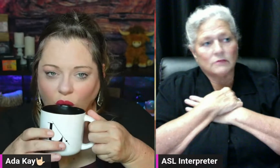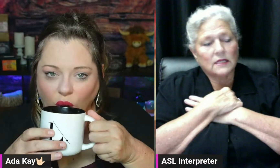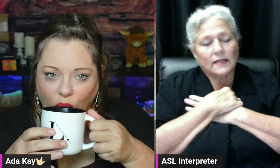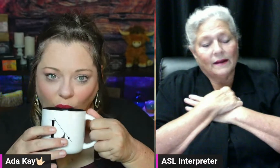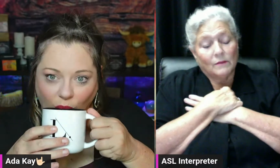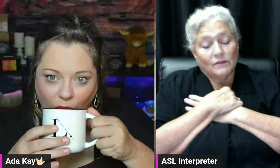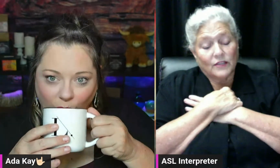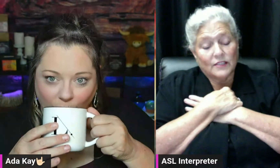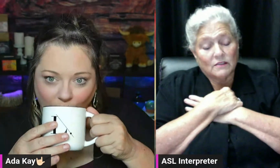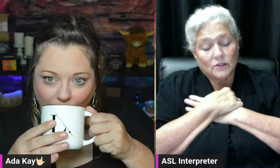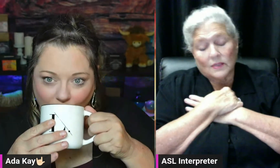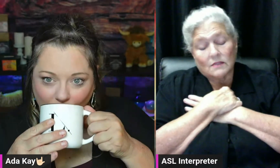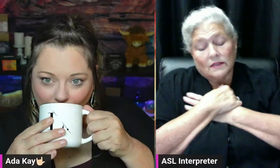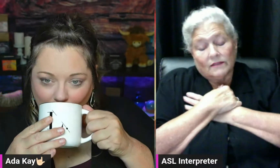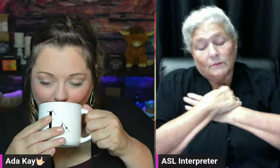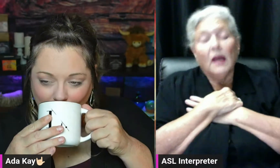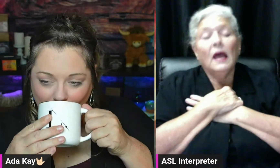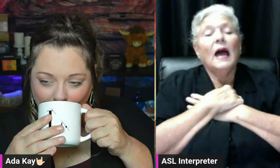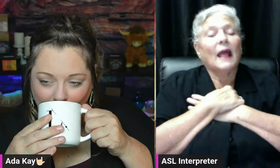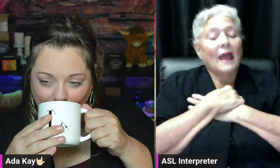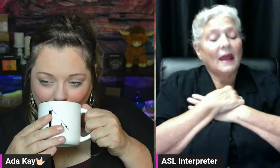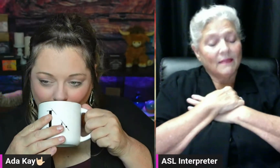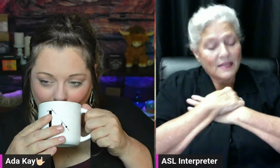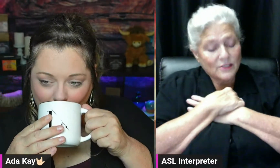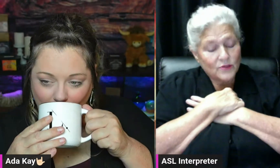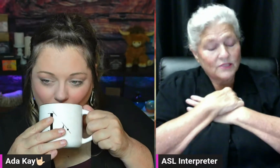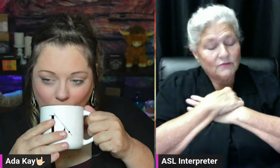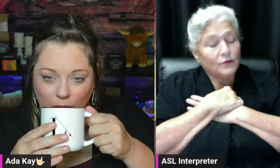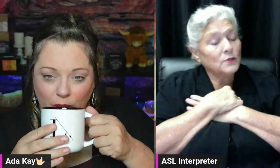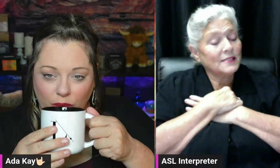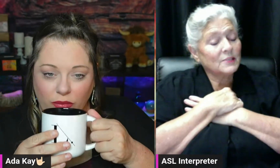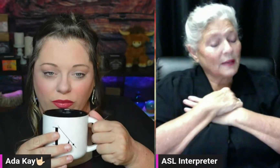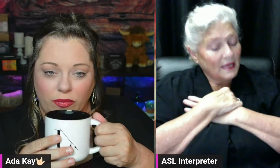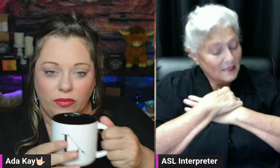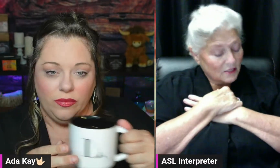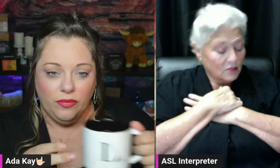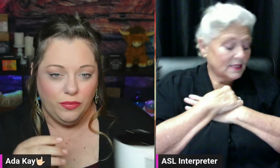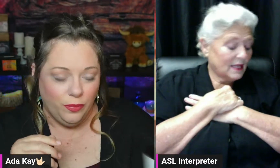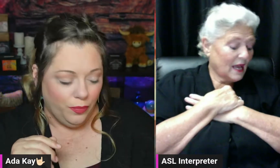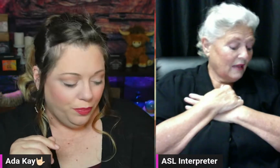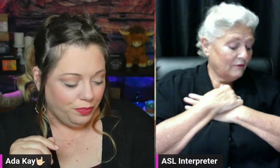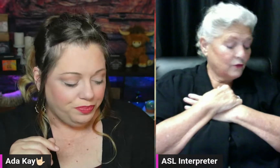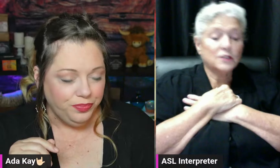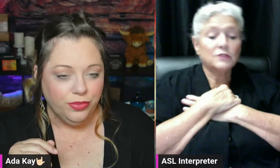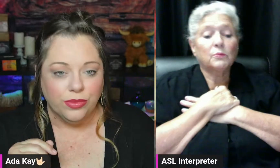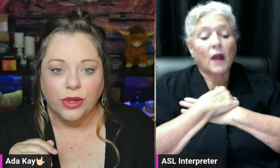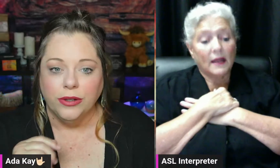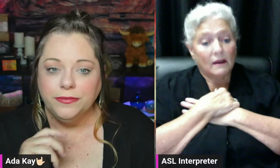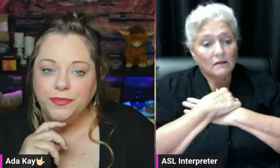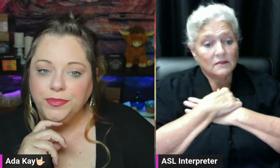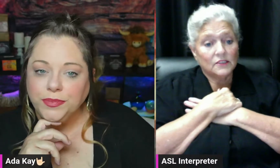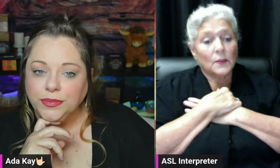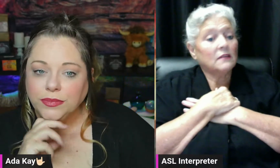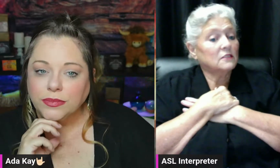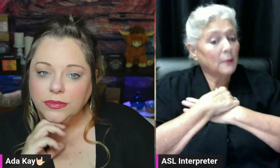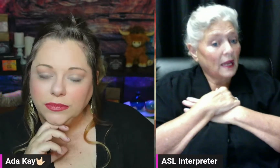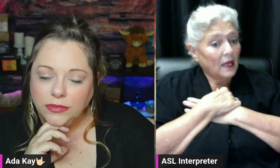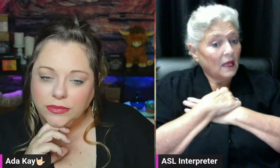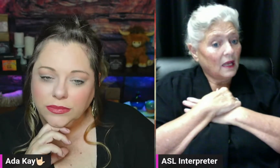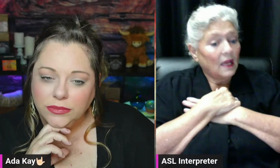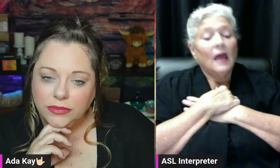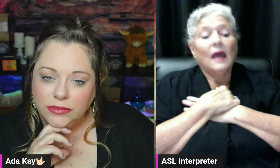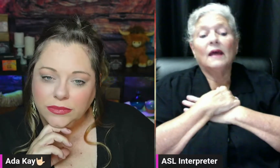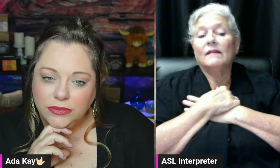because I was cleaning out my freezer. So and I added that to the frozen spaghetti sauce that I had frozen prior. And so I cooked